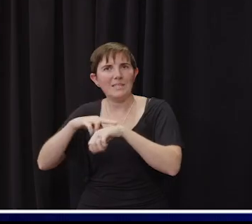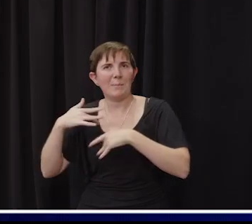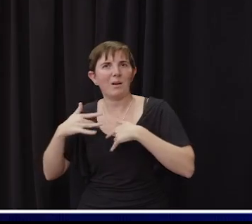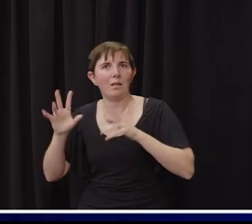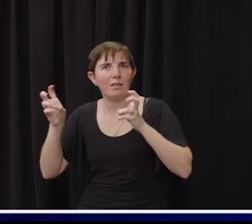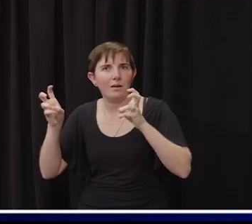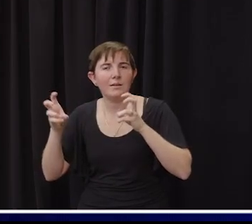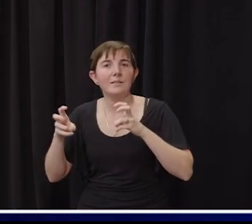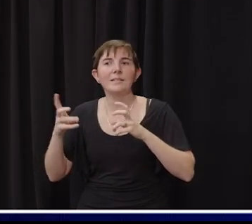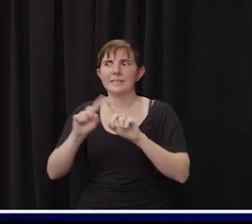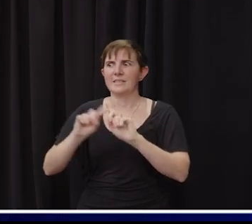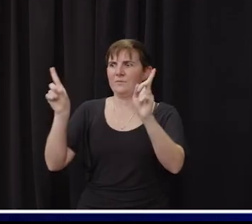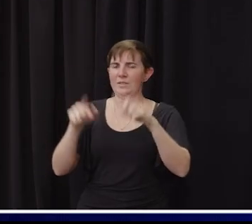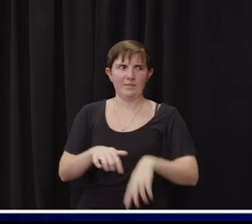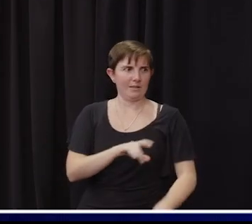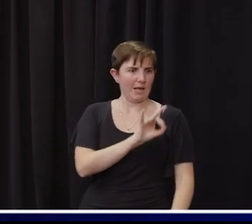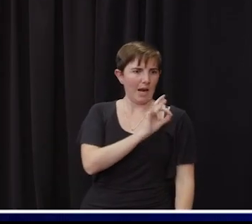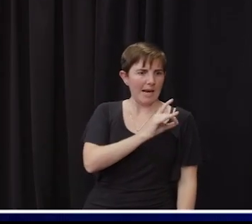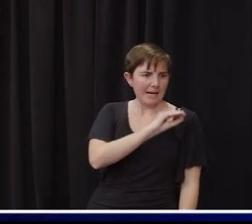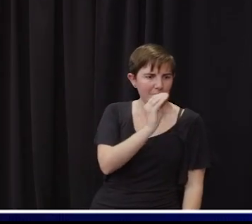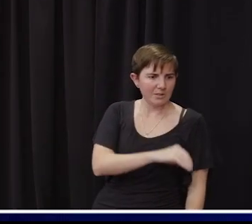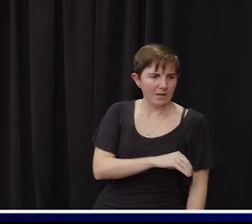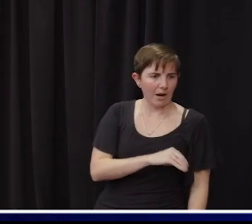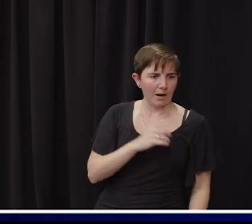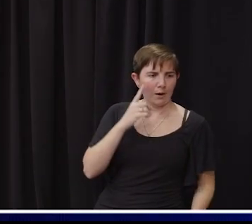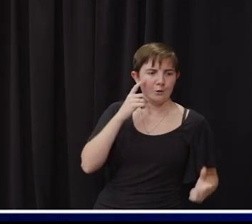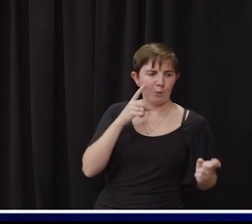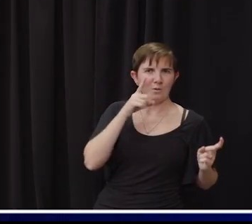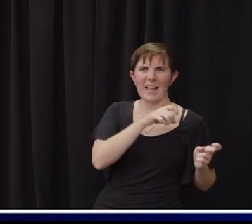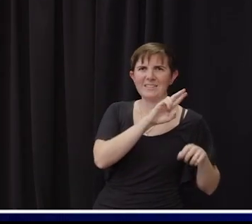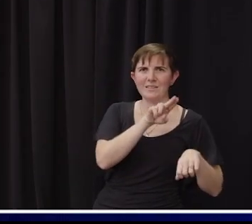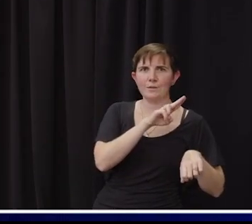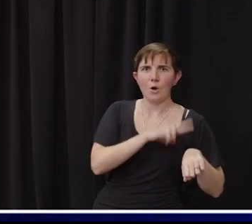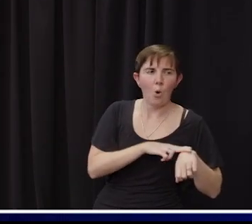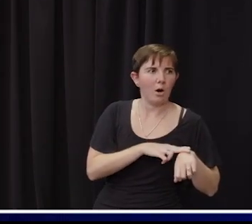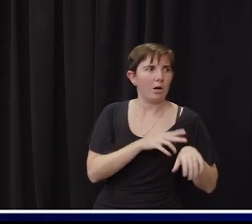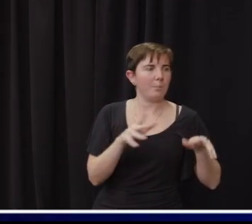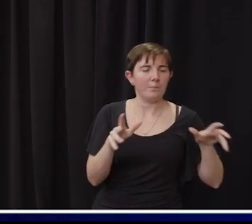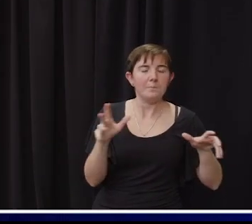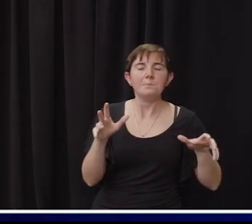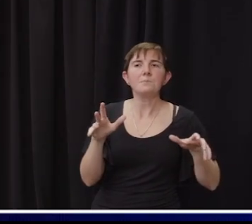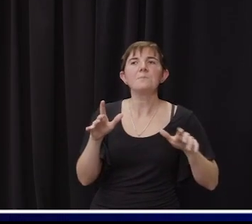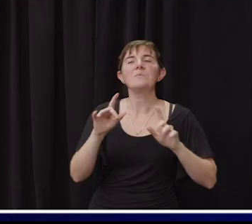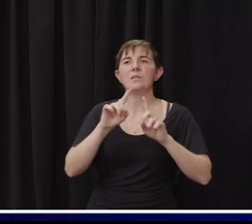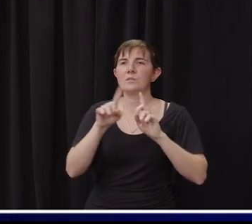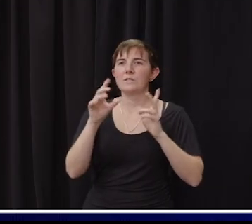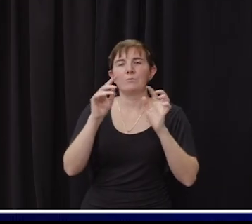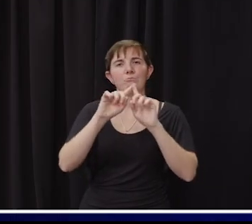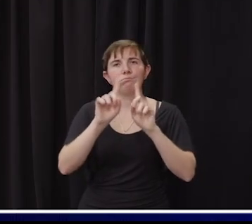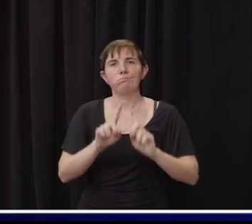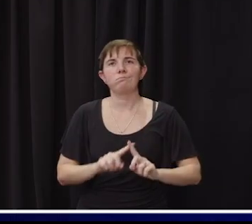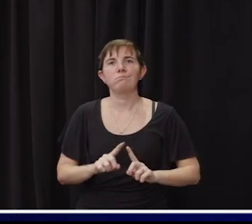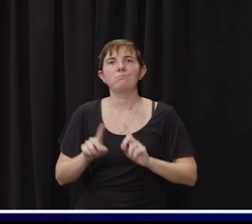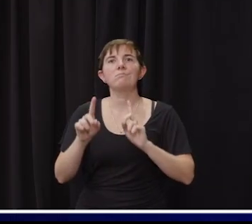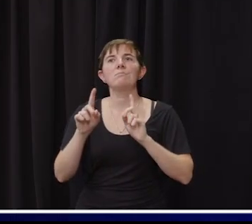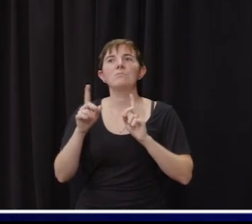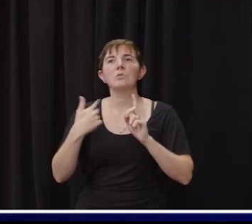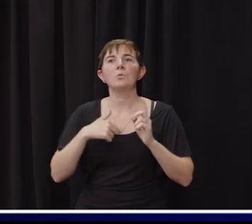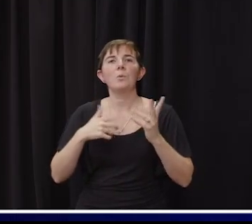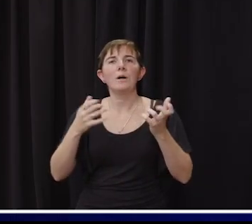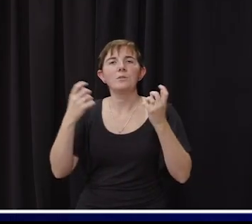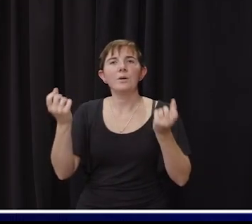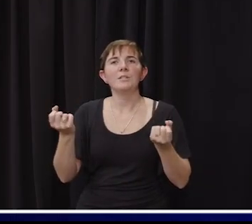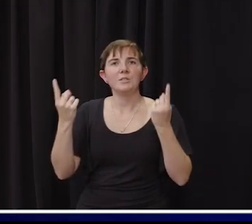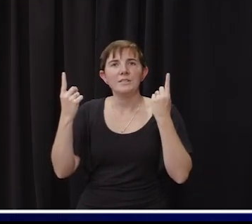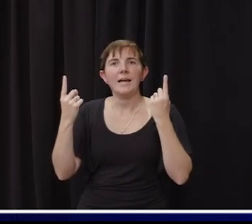than the 80% that supposedly is the norm. So there's a lot more nuance to it that we want to